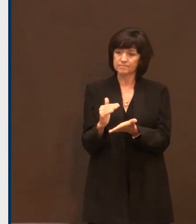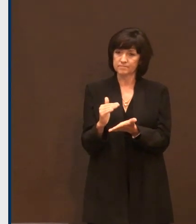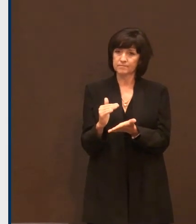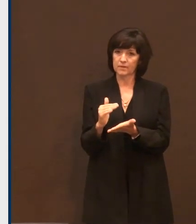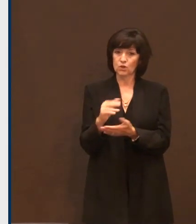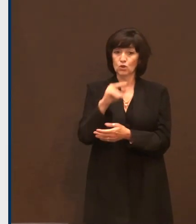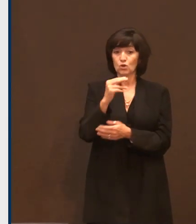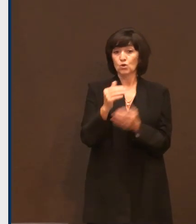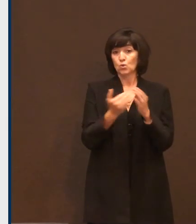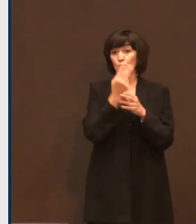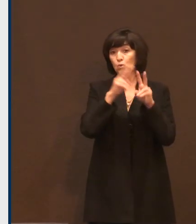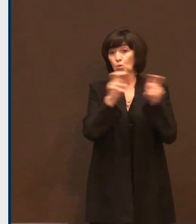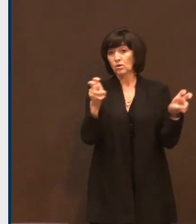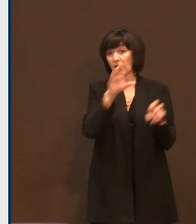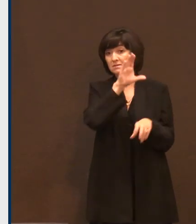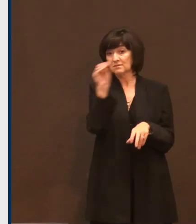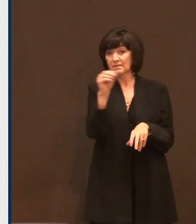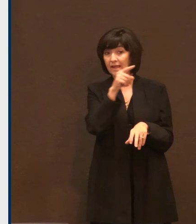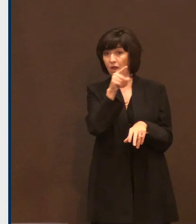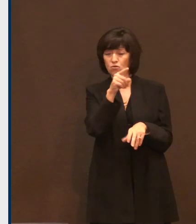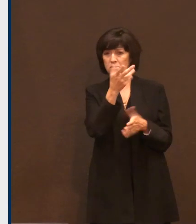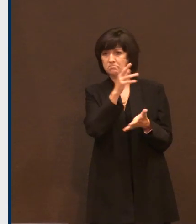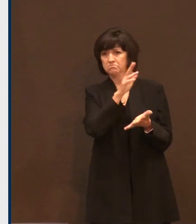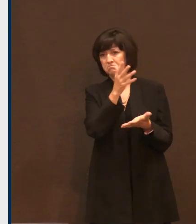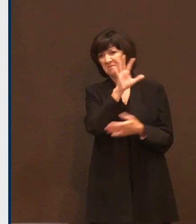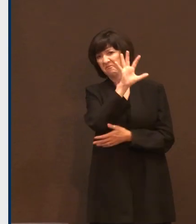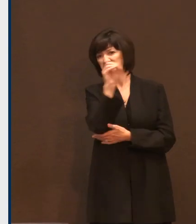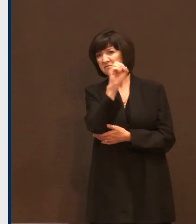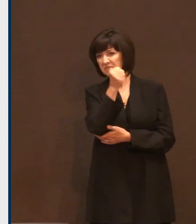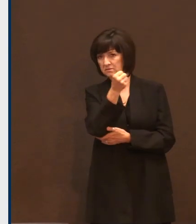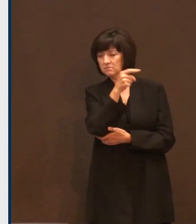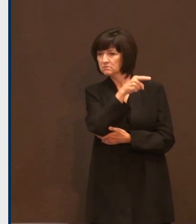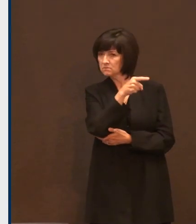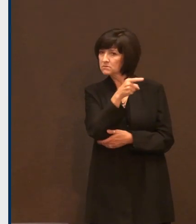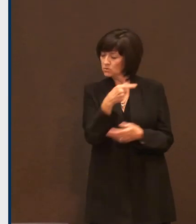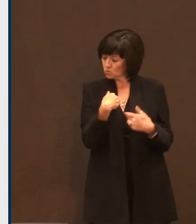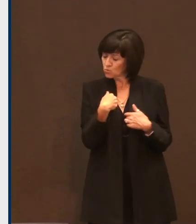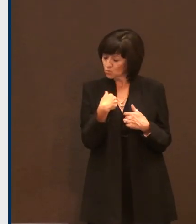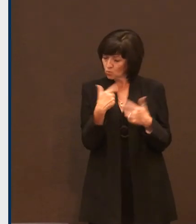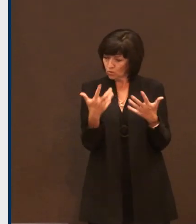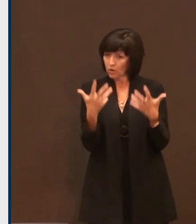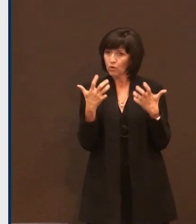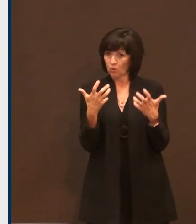Newcastle County. And if we're able to do that, we'll be able to reopen different